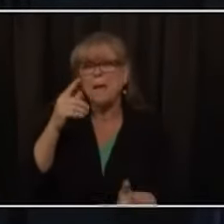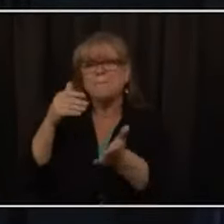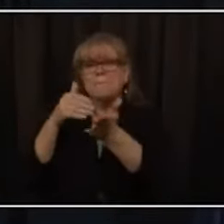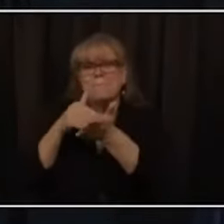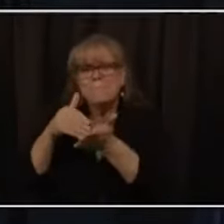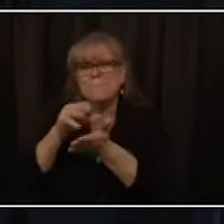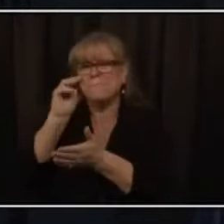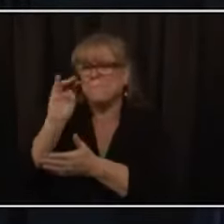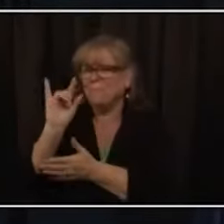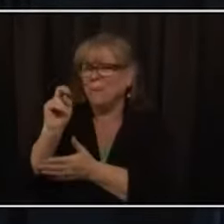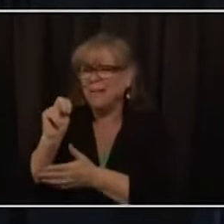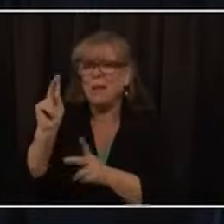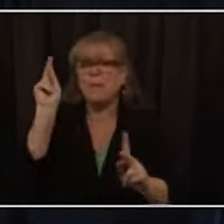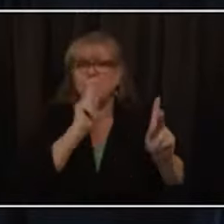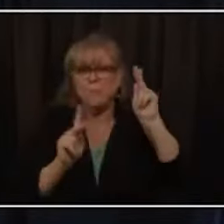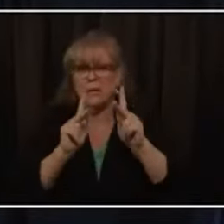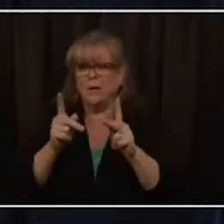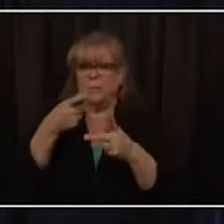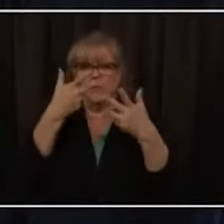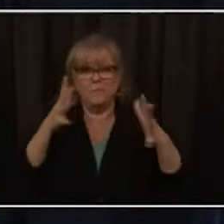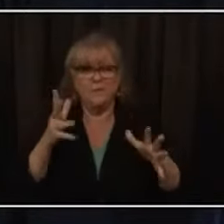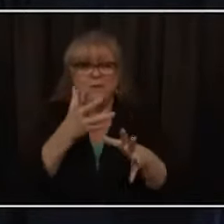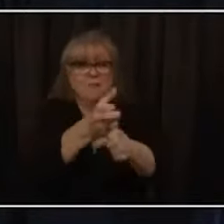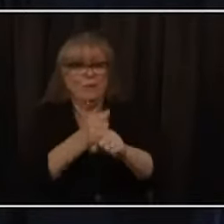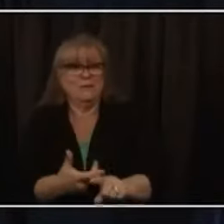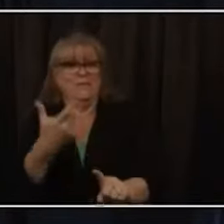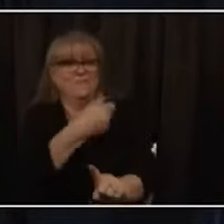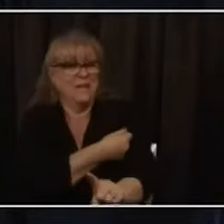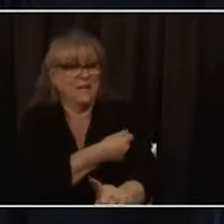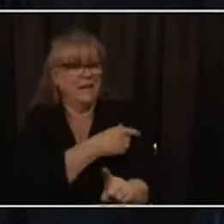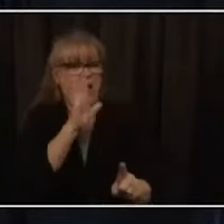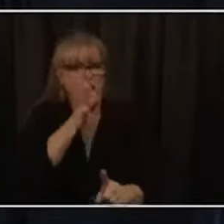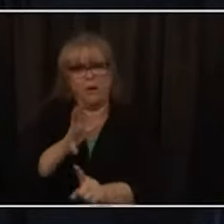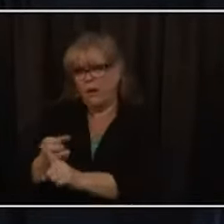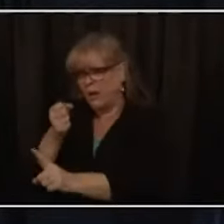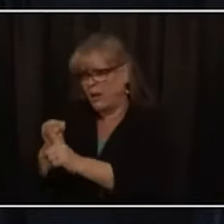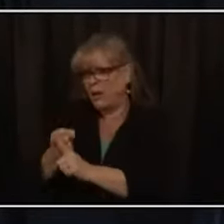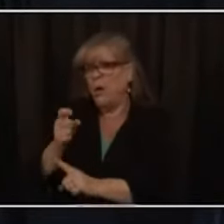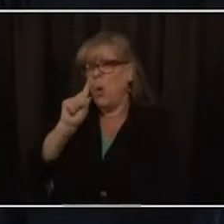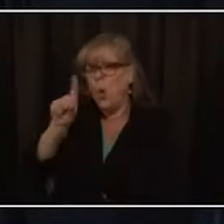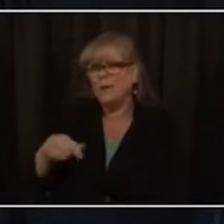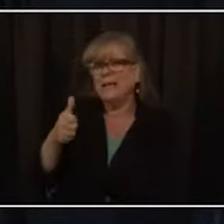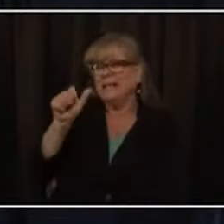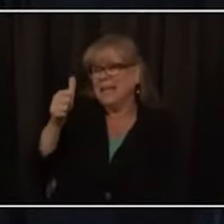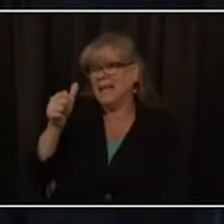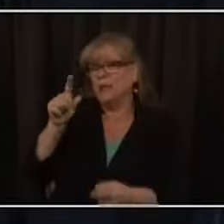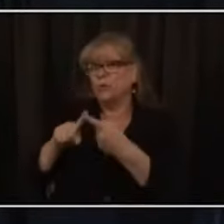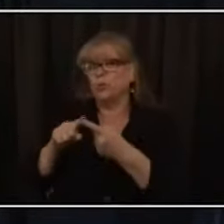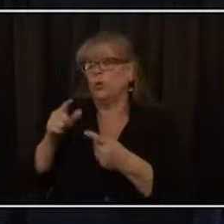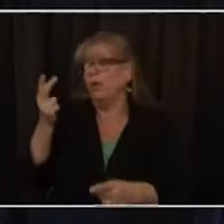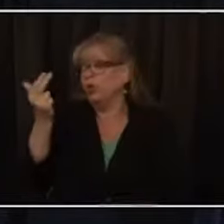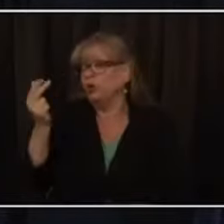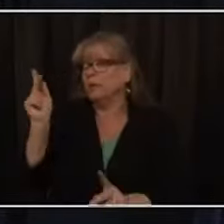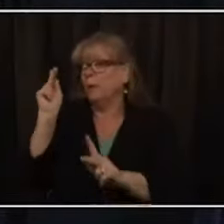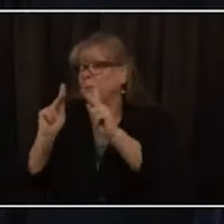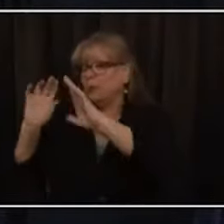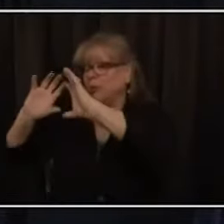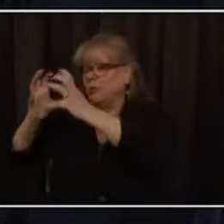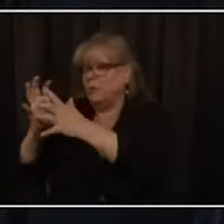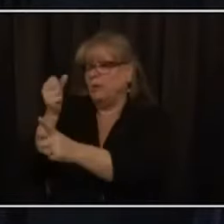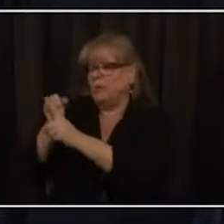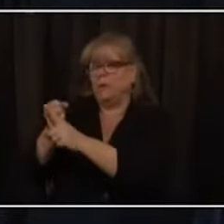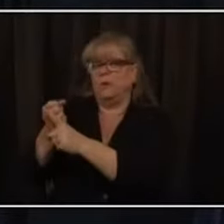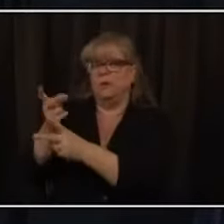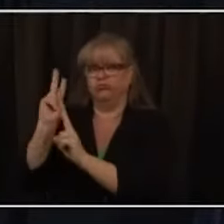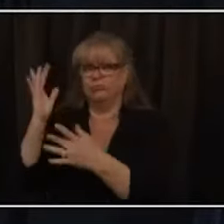occurring. The work we'll be doing is to understand in the United States whether the rates have been actually higher in the few